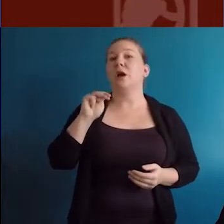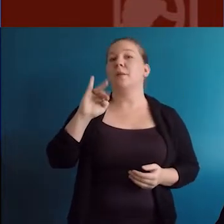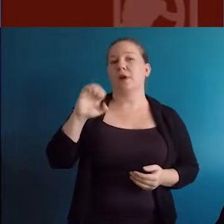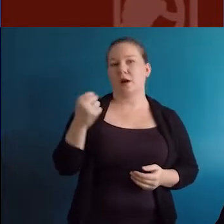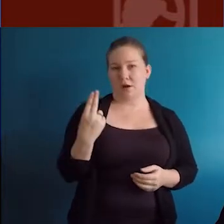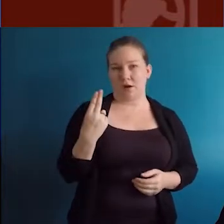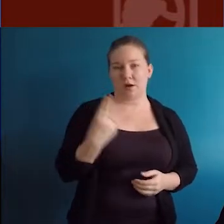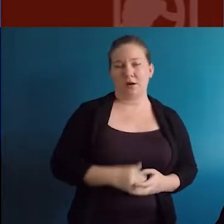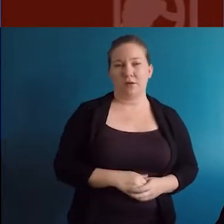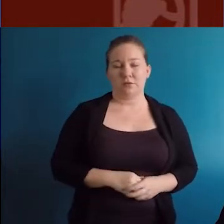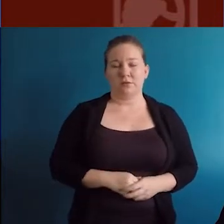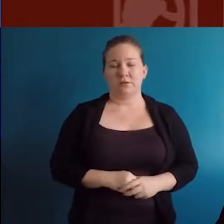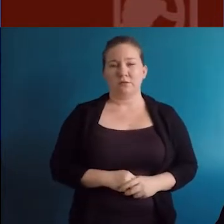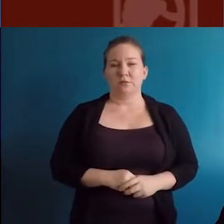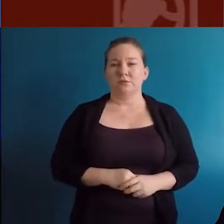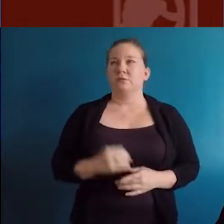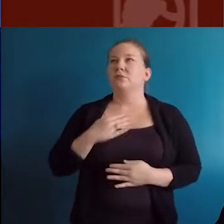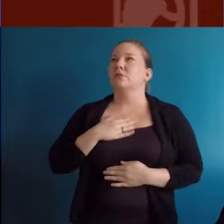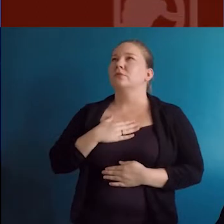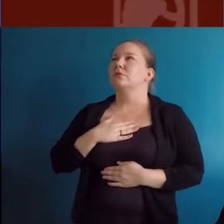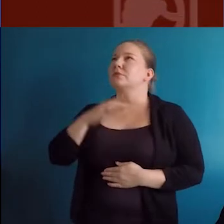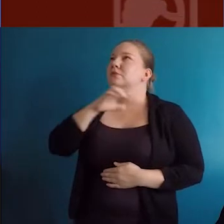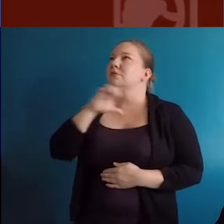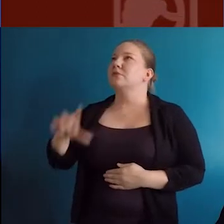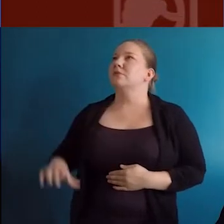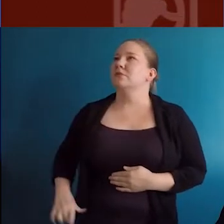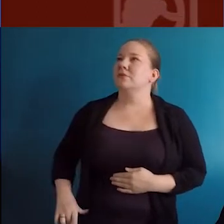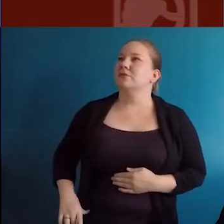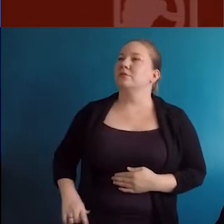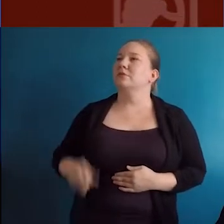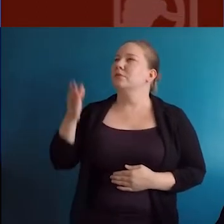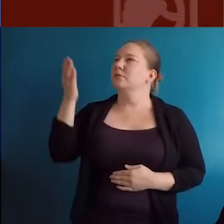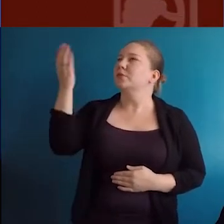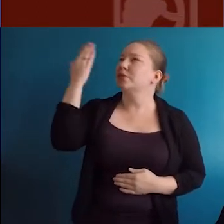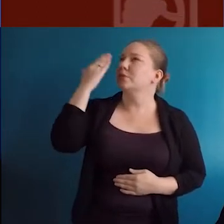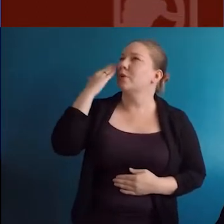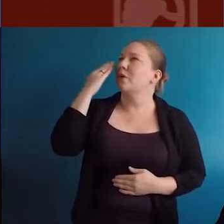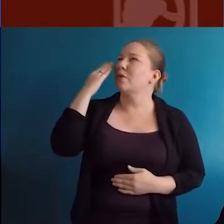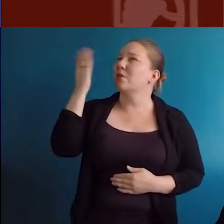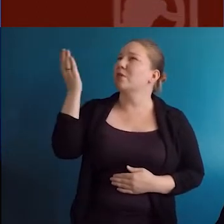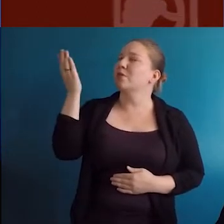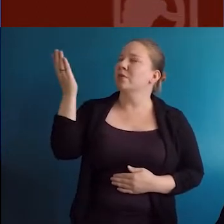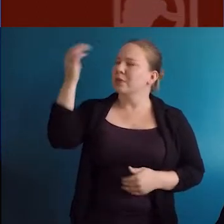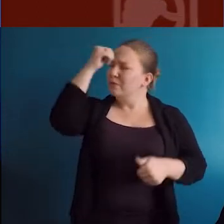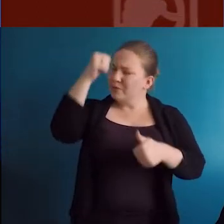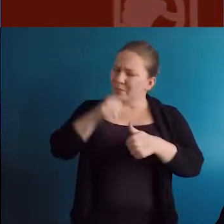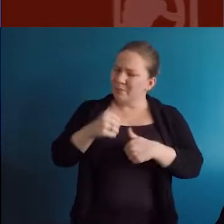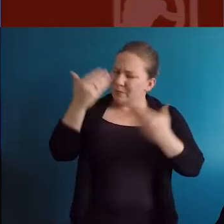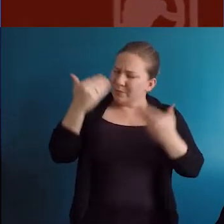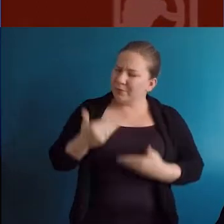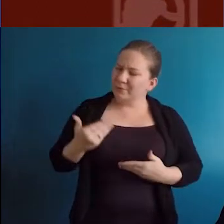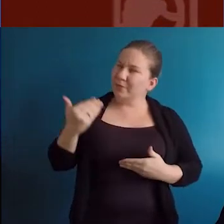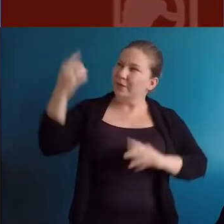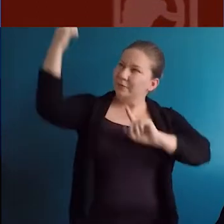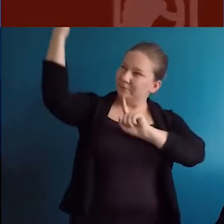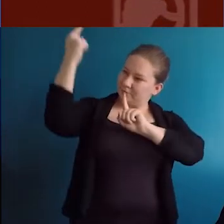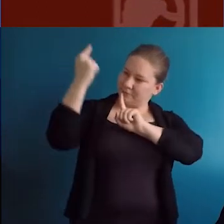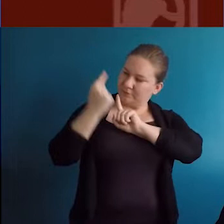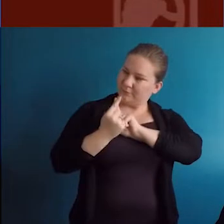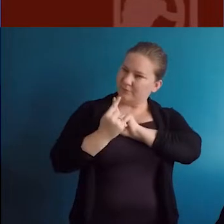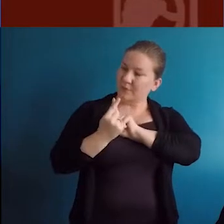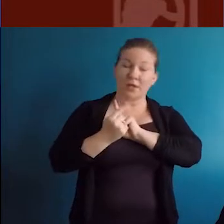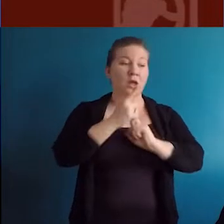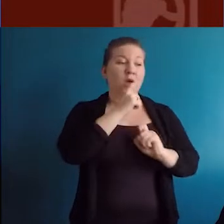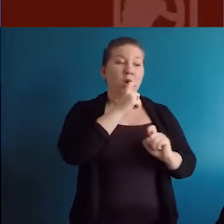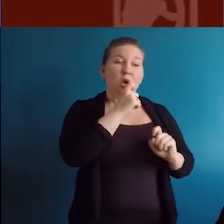me and visit me, and bring down retribution for me on my persecutors. In your forbearance, do